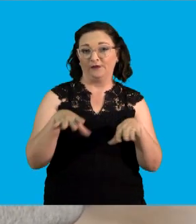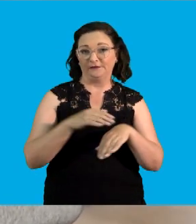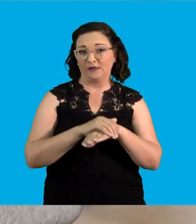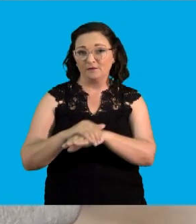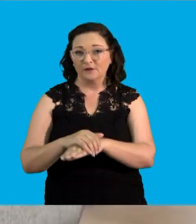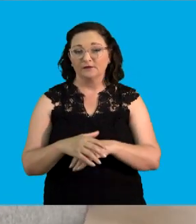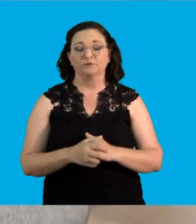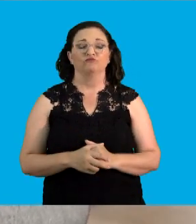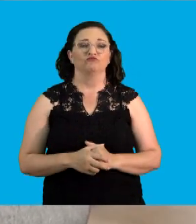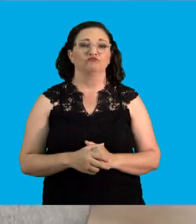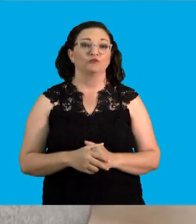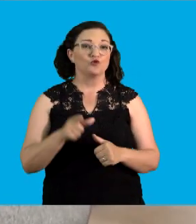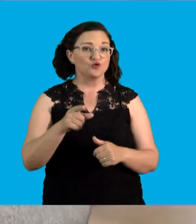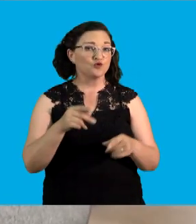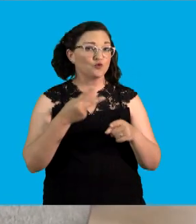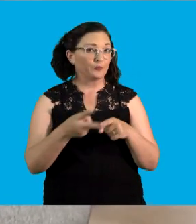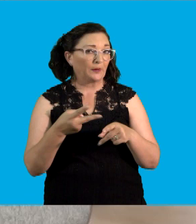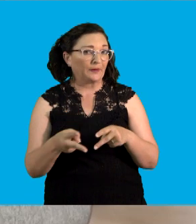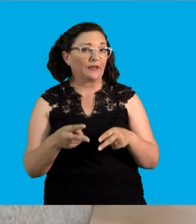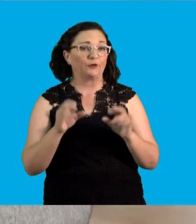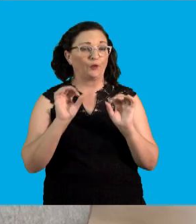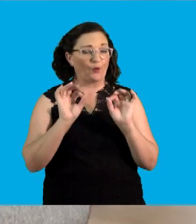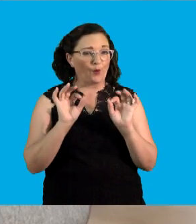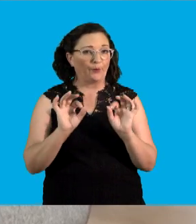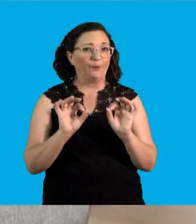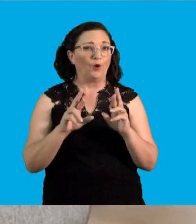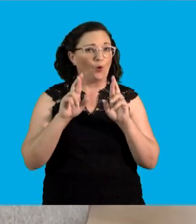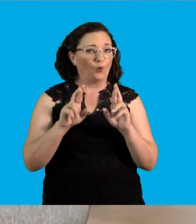guide. I hope you are now prepared, well prepared for your